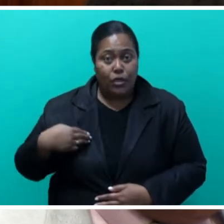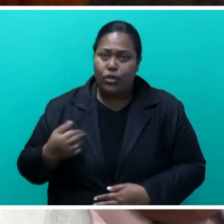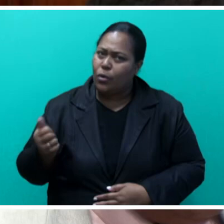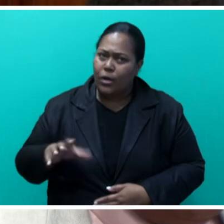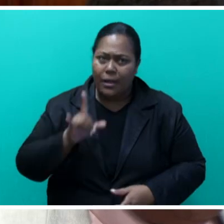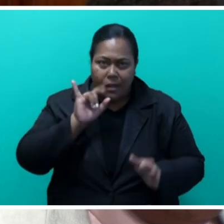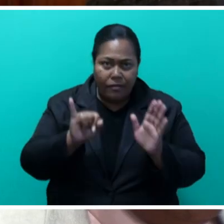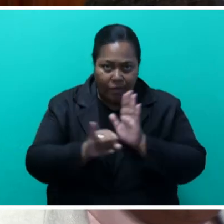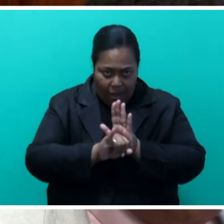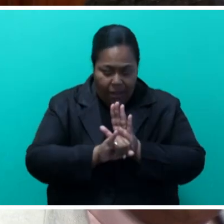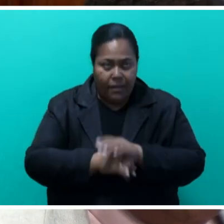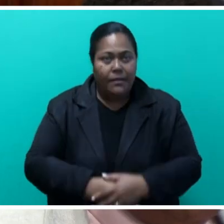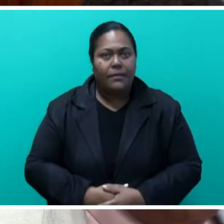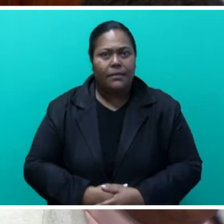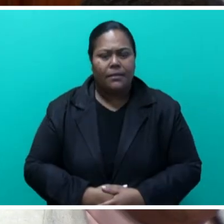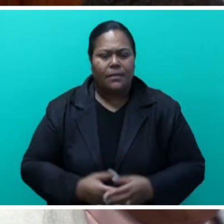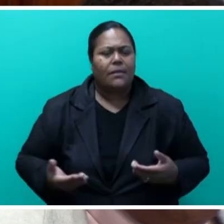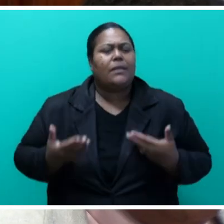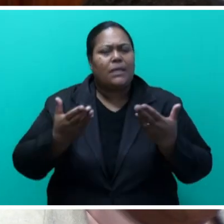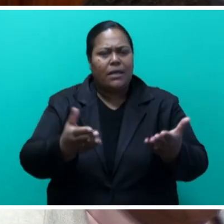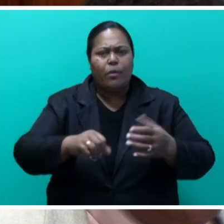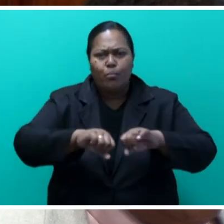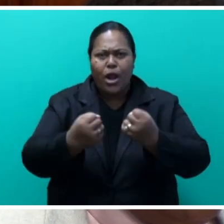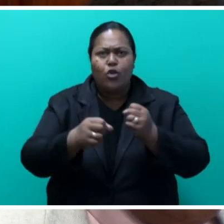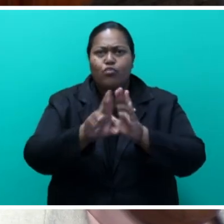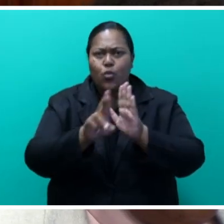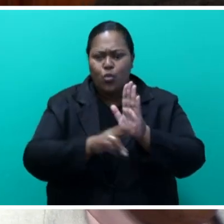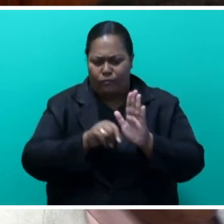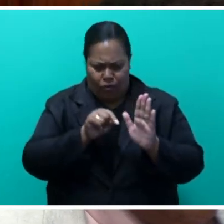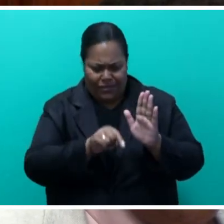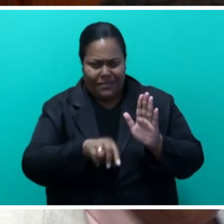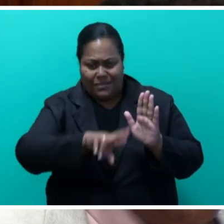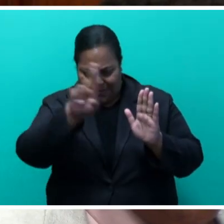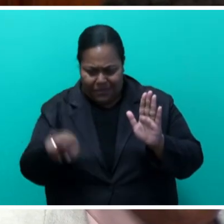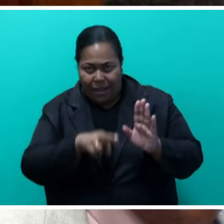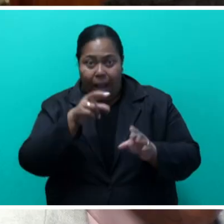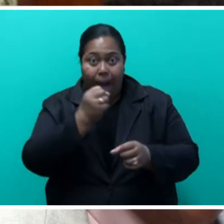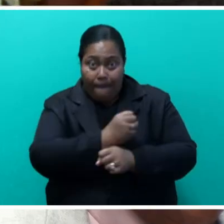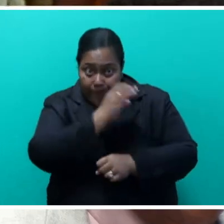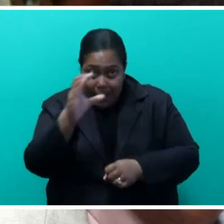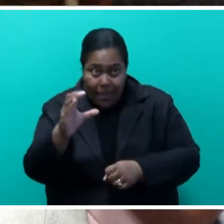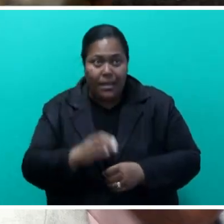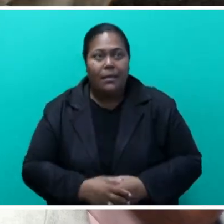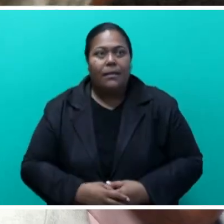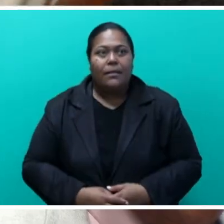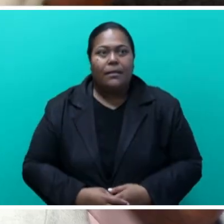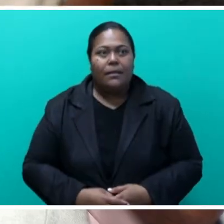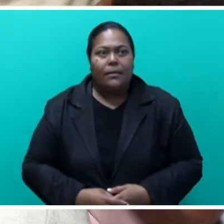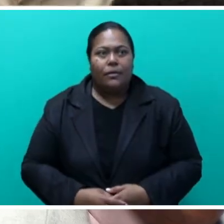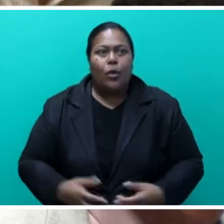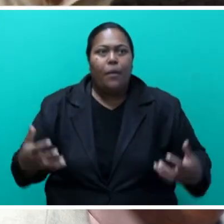identified and filed the alleged breaches that contributed to the accident in line with the Health and Safety at Work